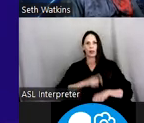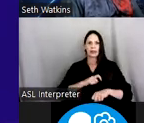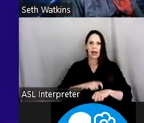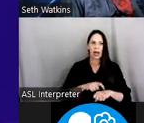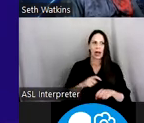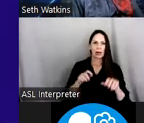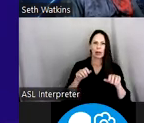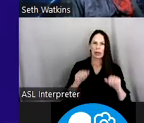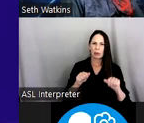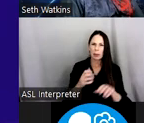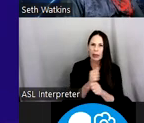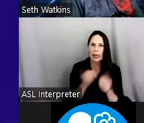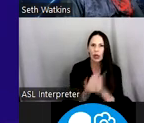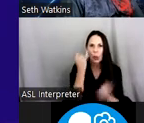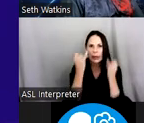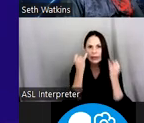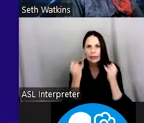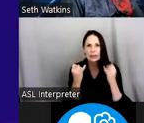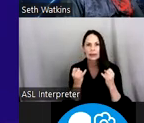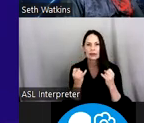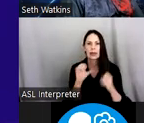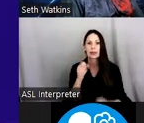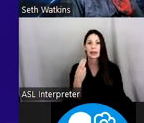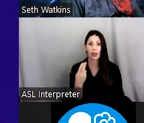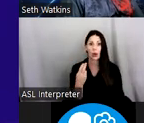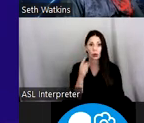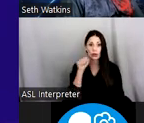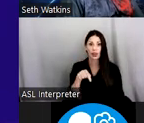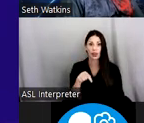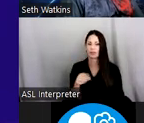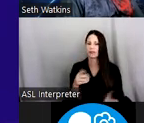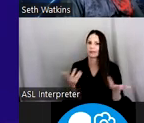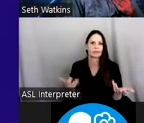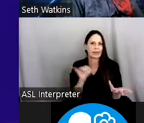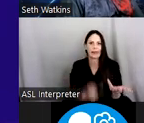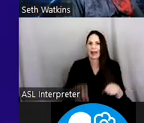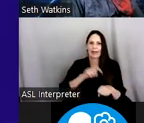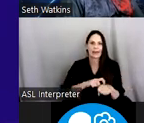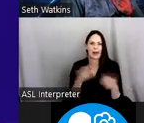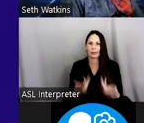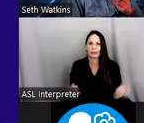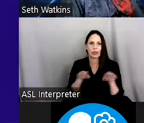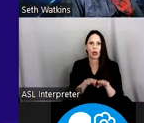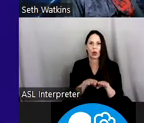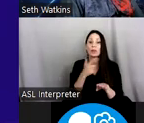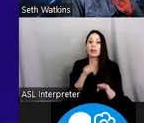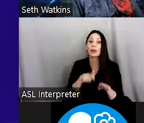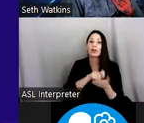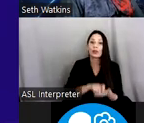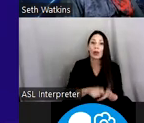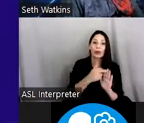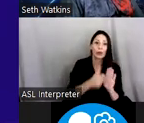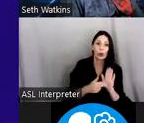really stakeholder this has closed, because we have to write the rules and we send them to the Attorney